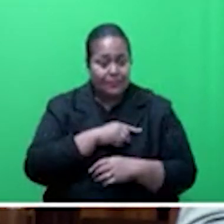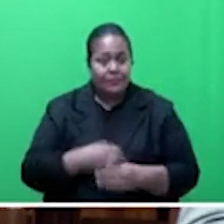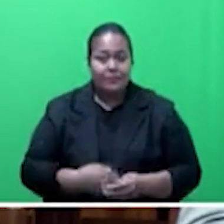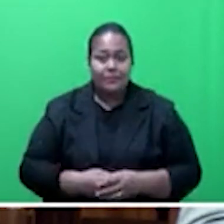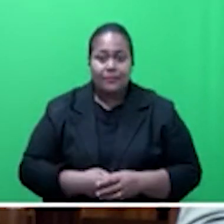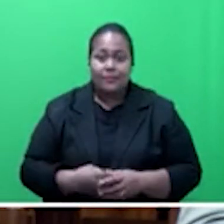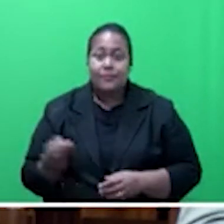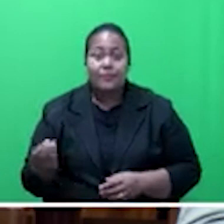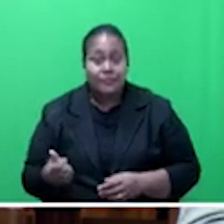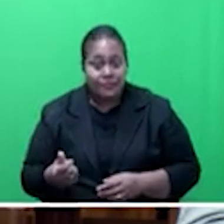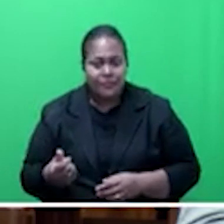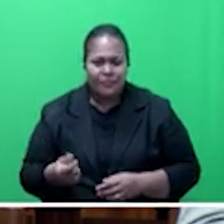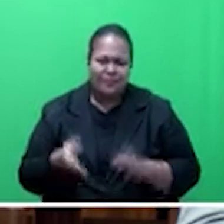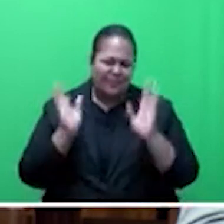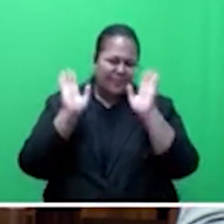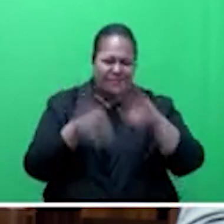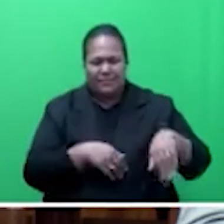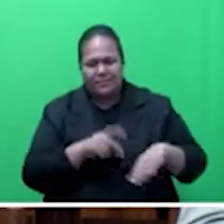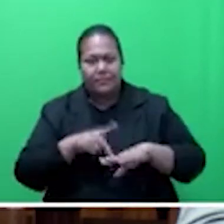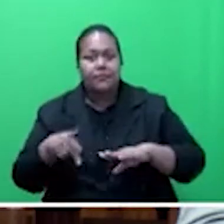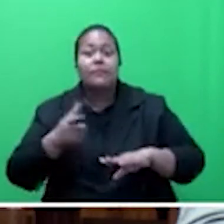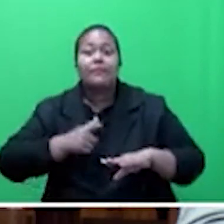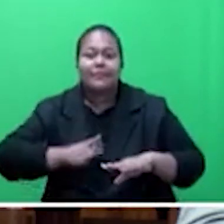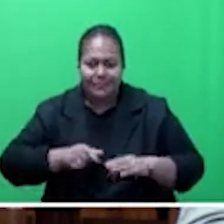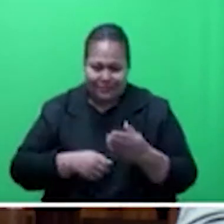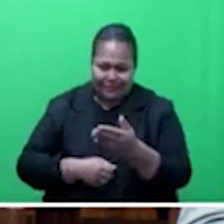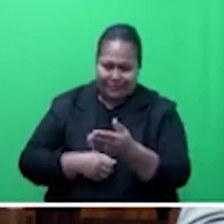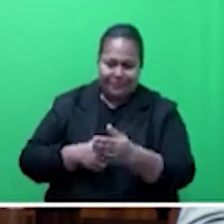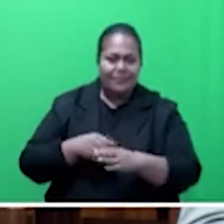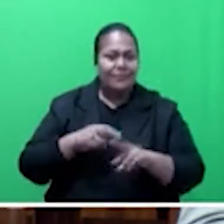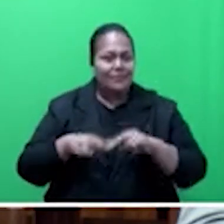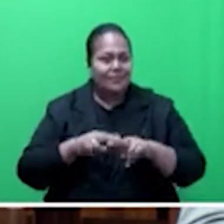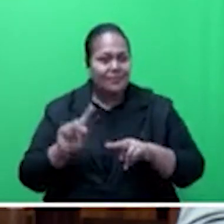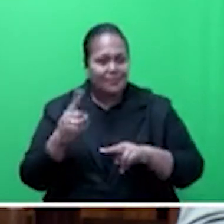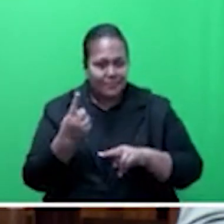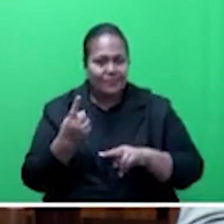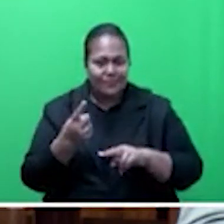and some have lost interest in this parliament because of the way Fiji First runs the affairs of this